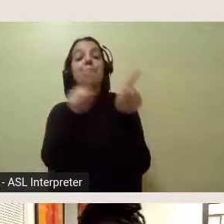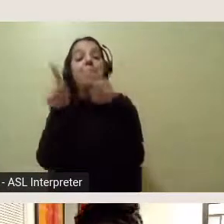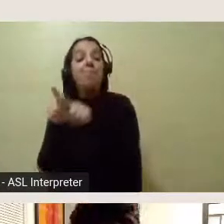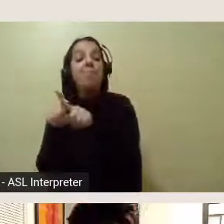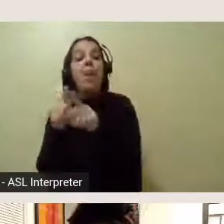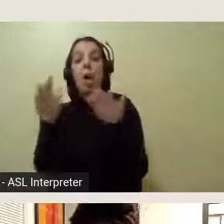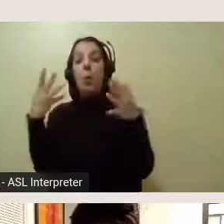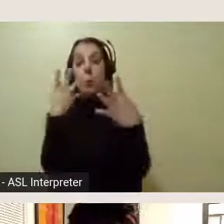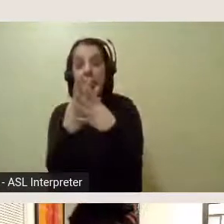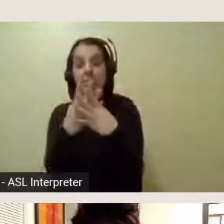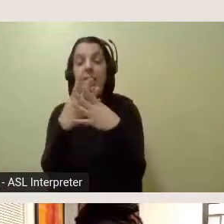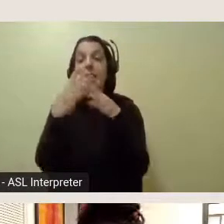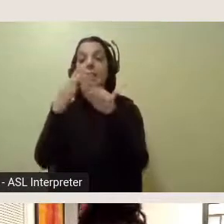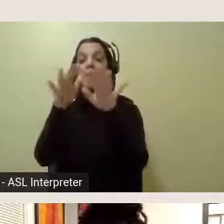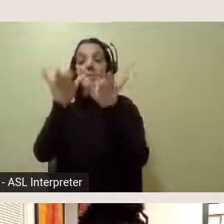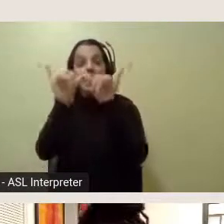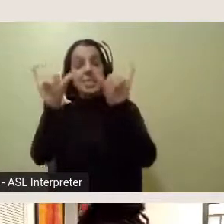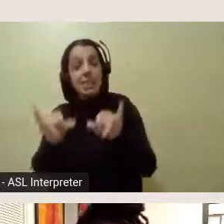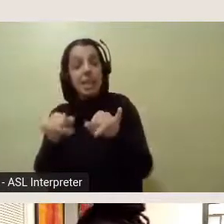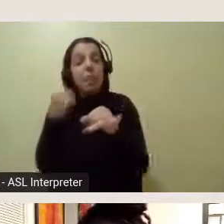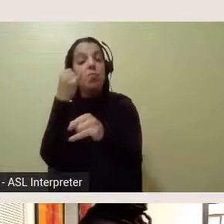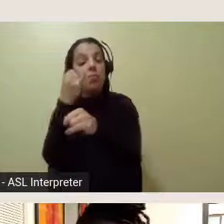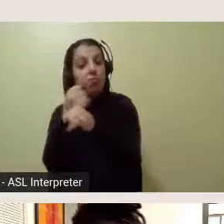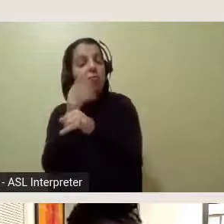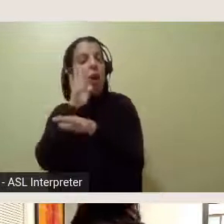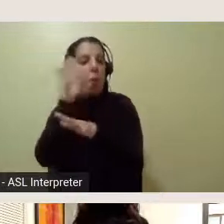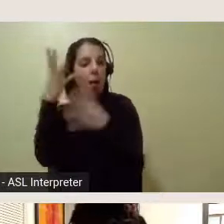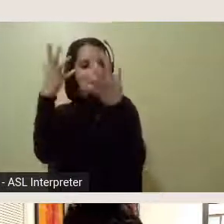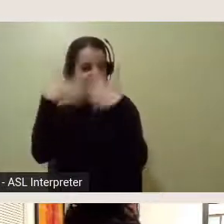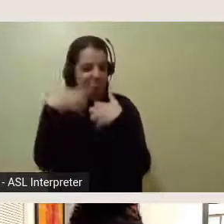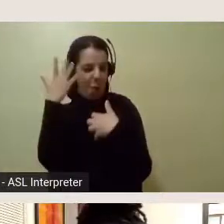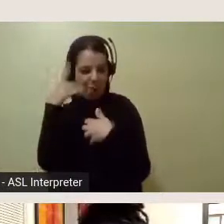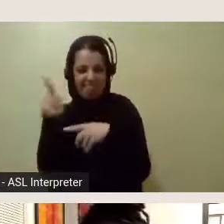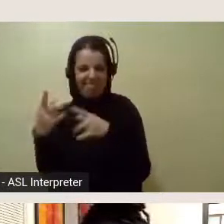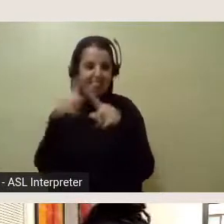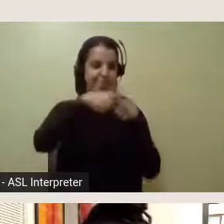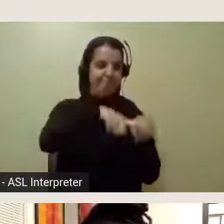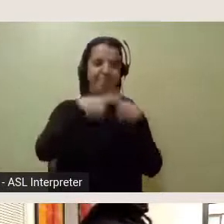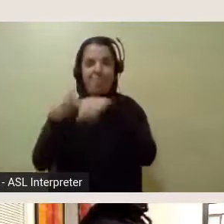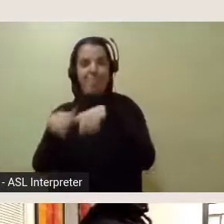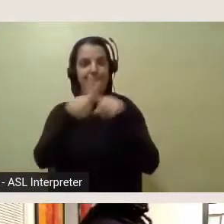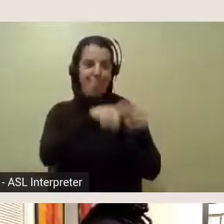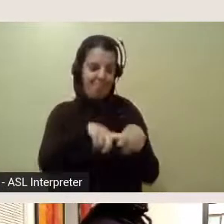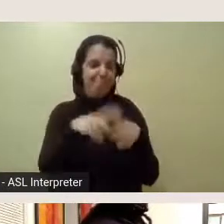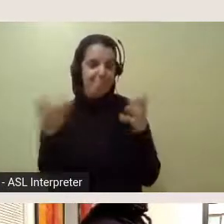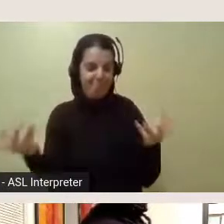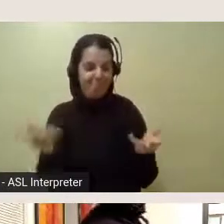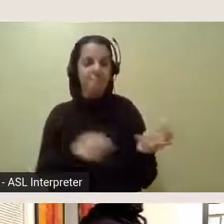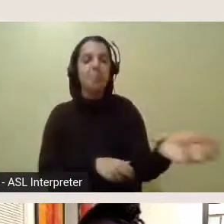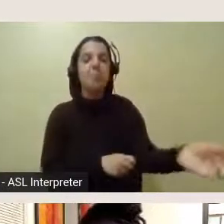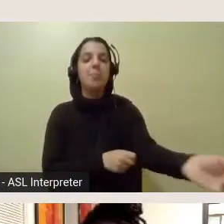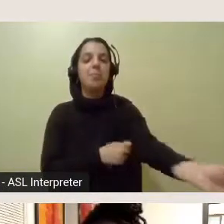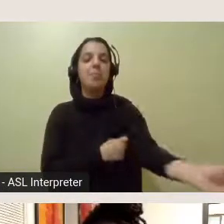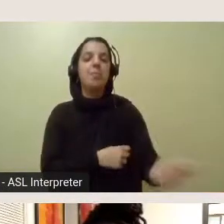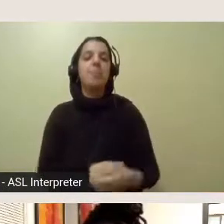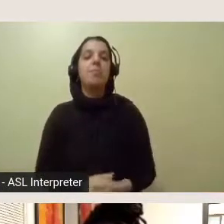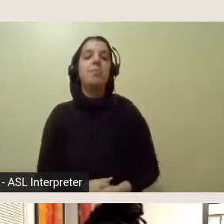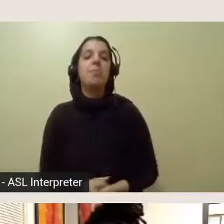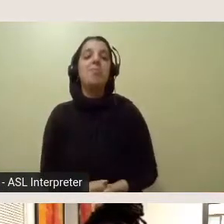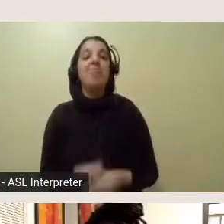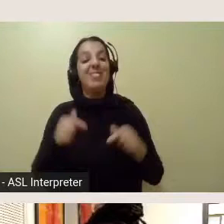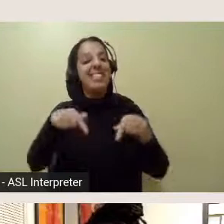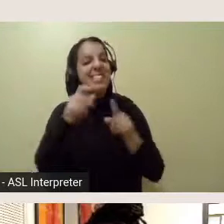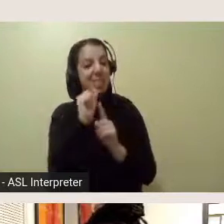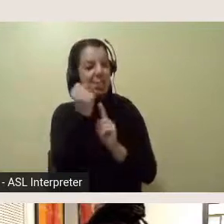know, the policing and prisons rely on each other, as well as many other institutions. And so so here we have this